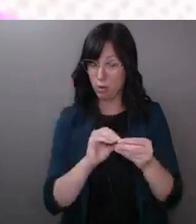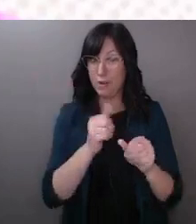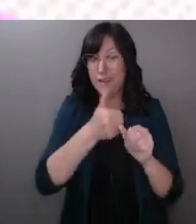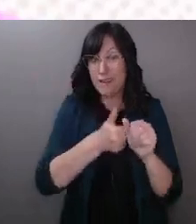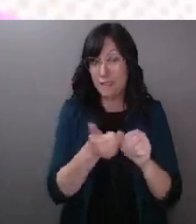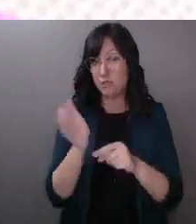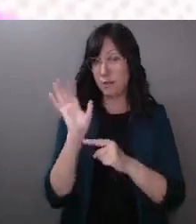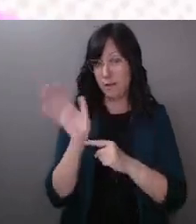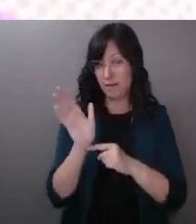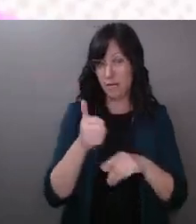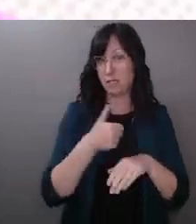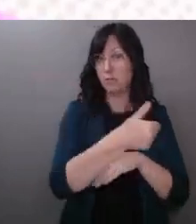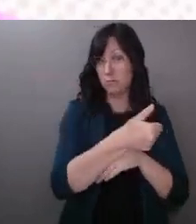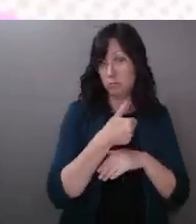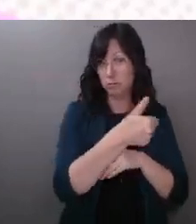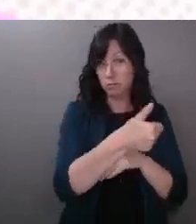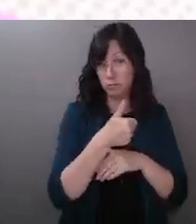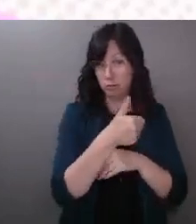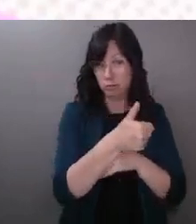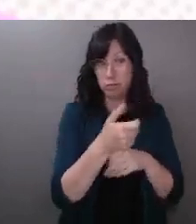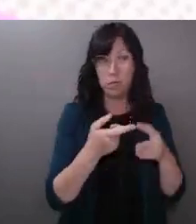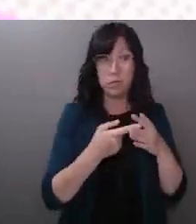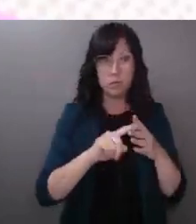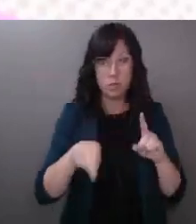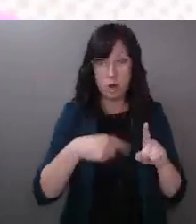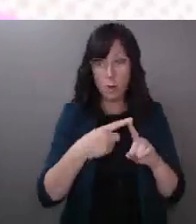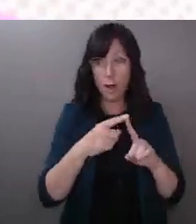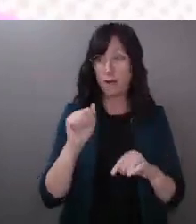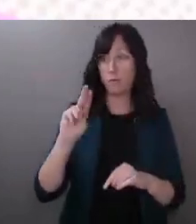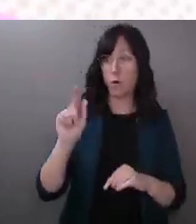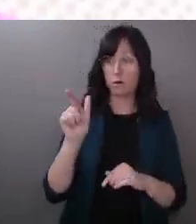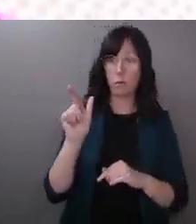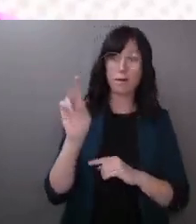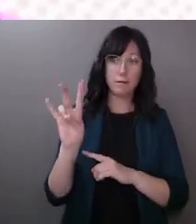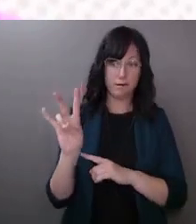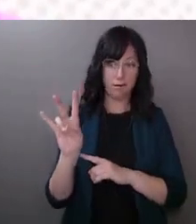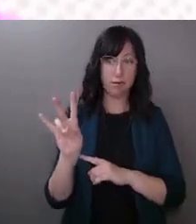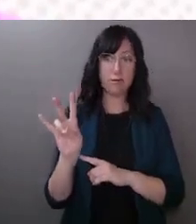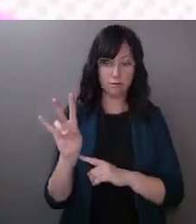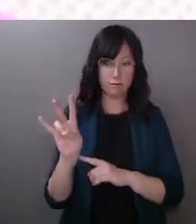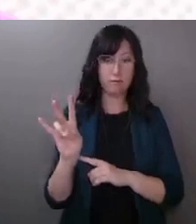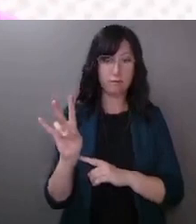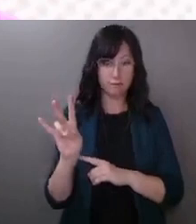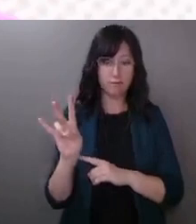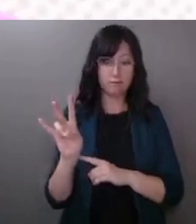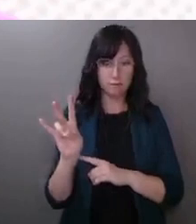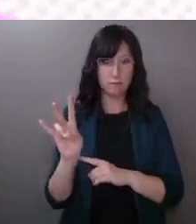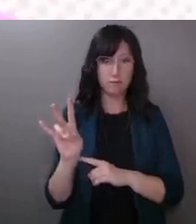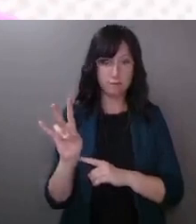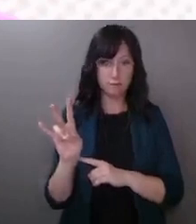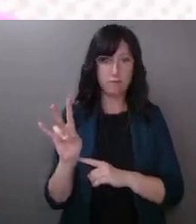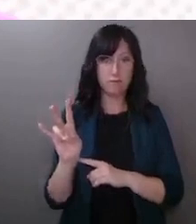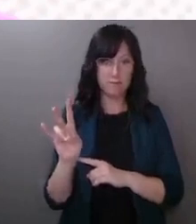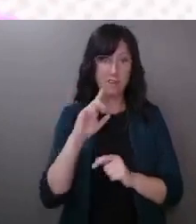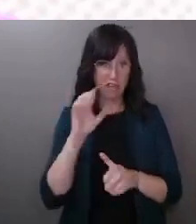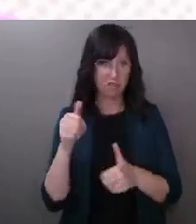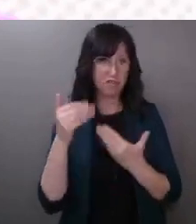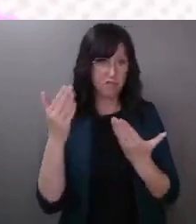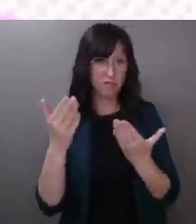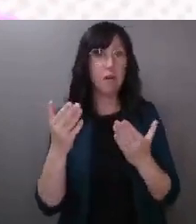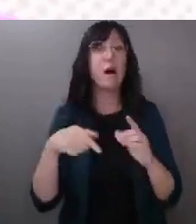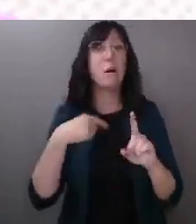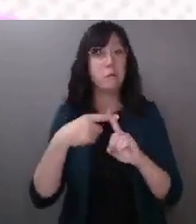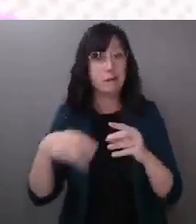This service level will begin on August 27th. This frequency, supplemented by the Shuttle Express,